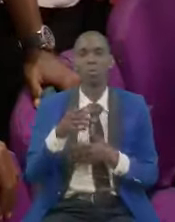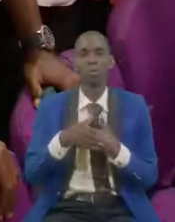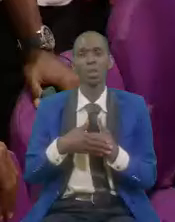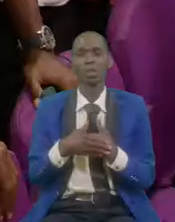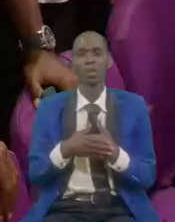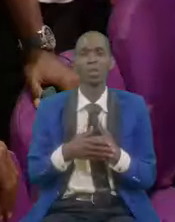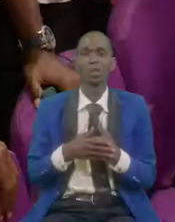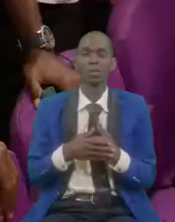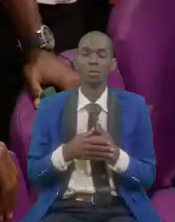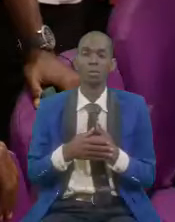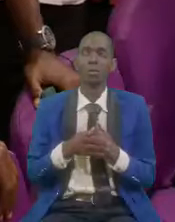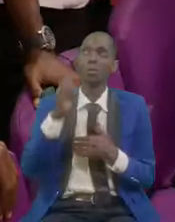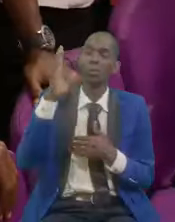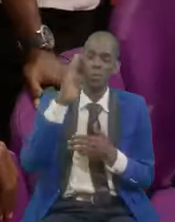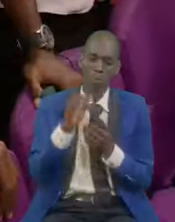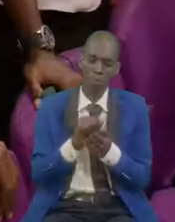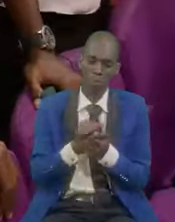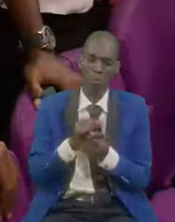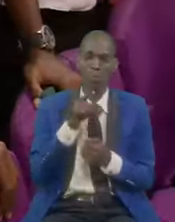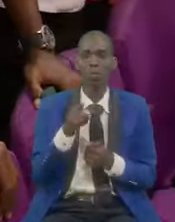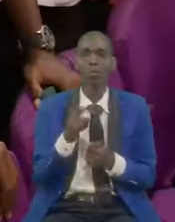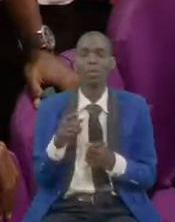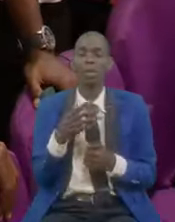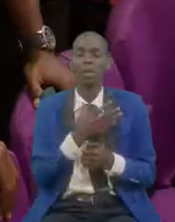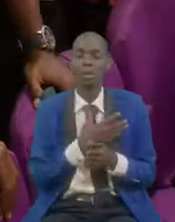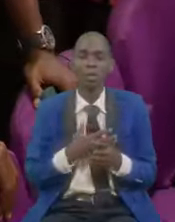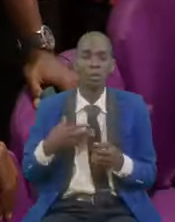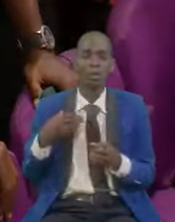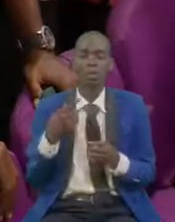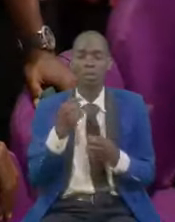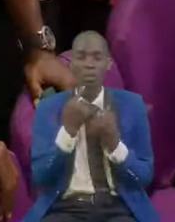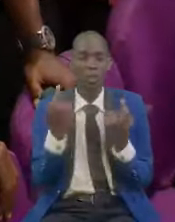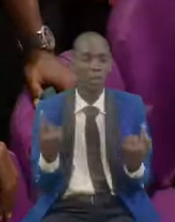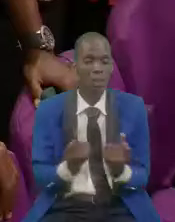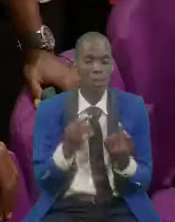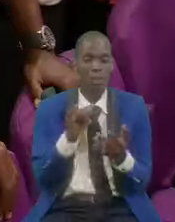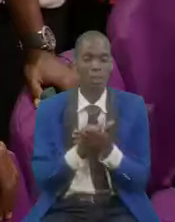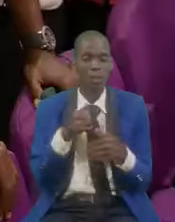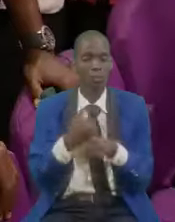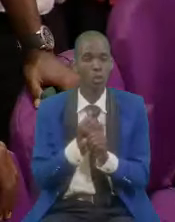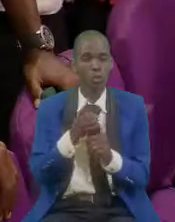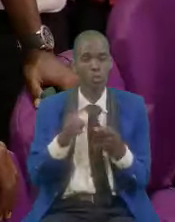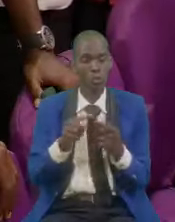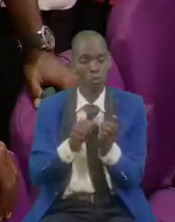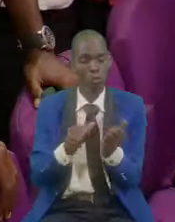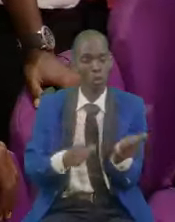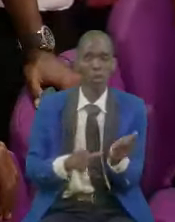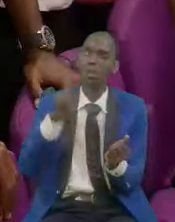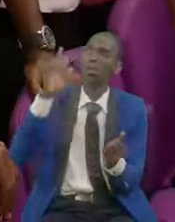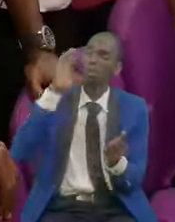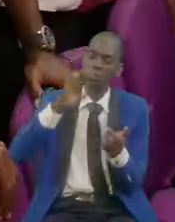He'll wash you, and the sin that made you to backslide, He will take